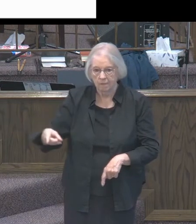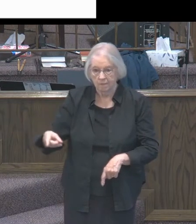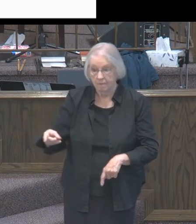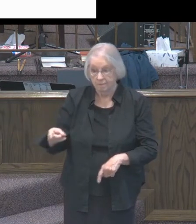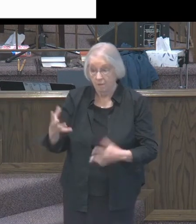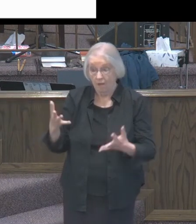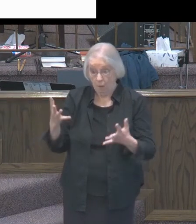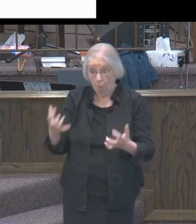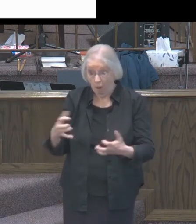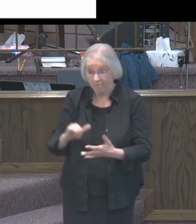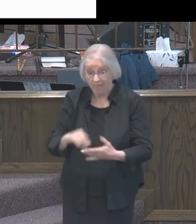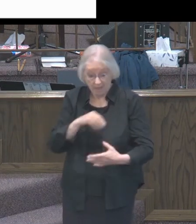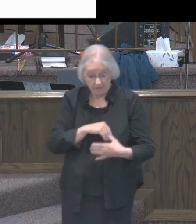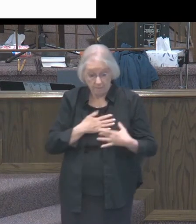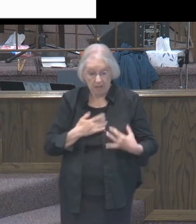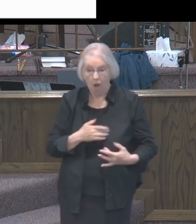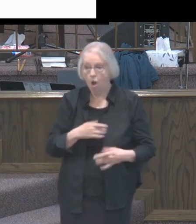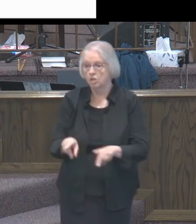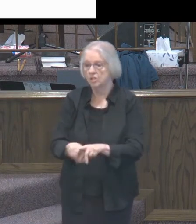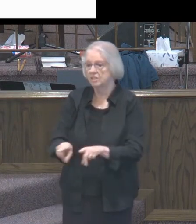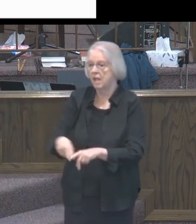then we should deal with this